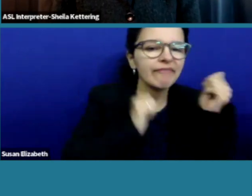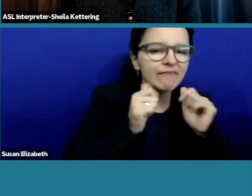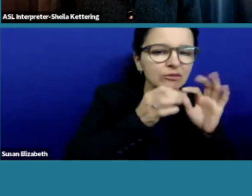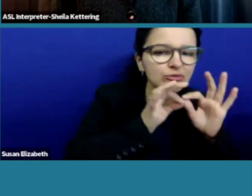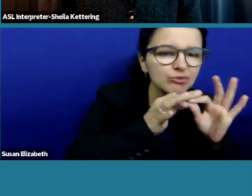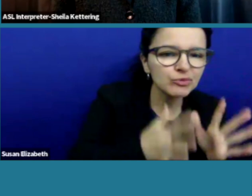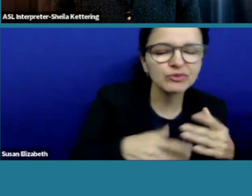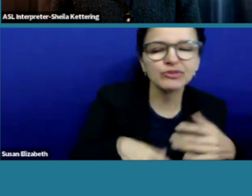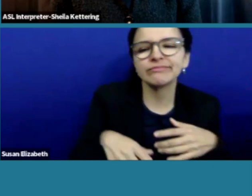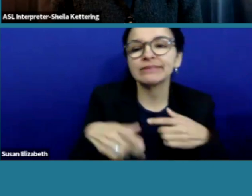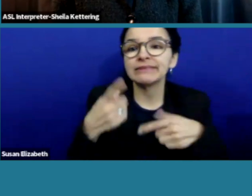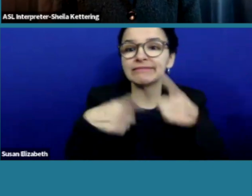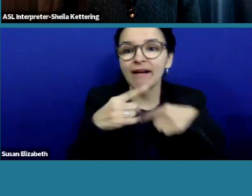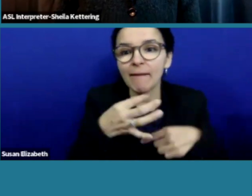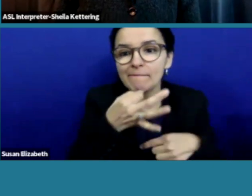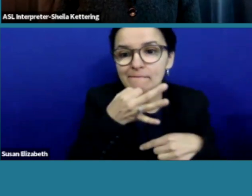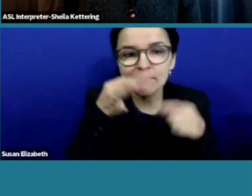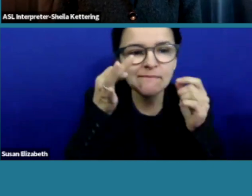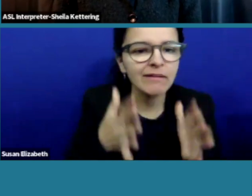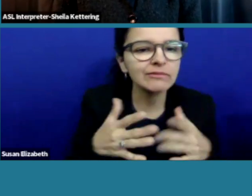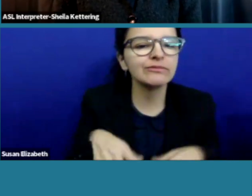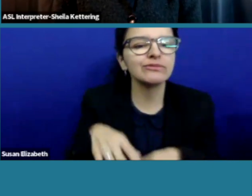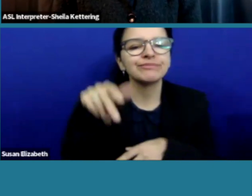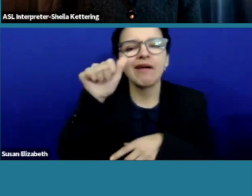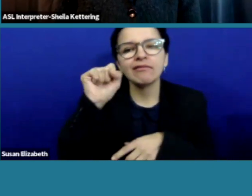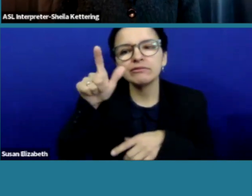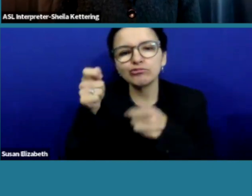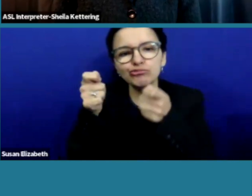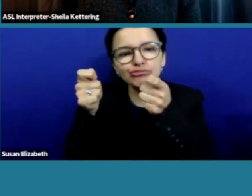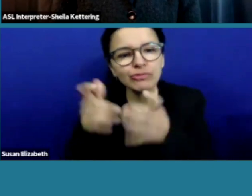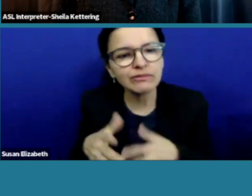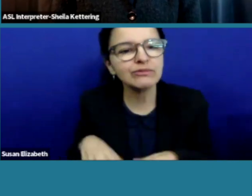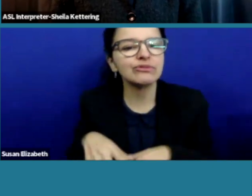now in different roles as an interpreter,